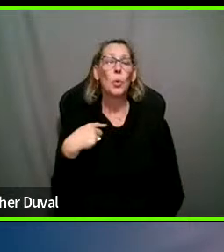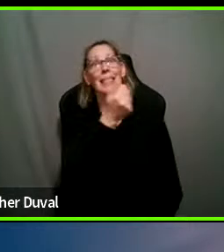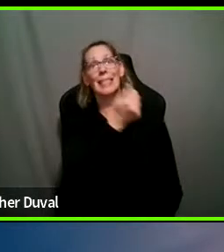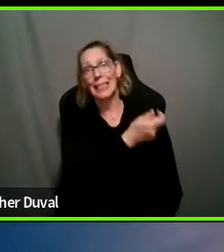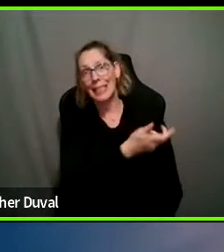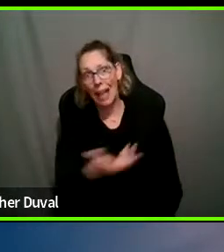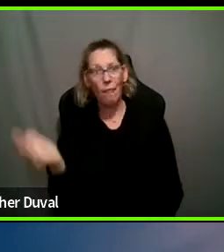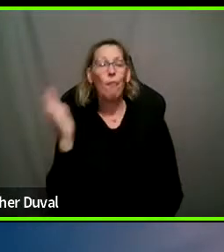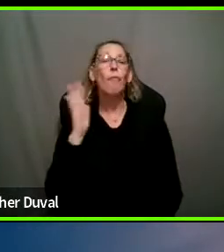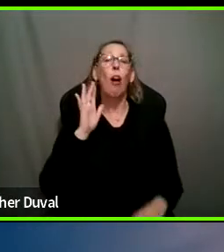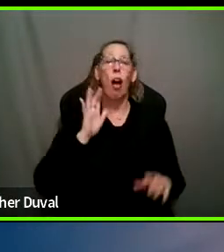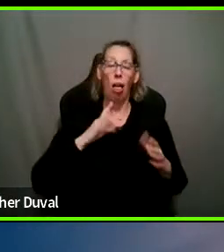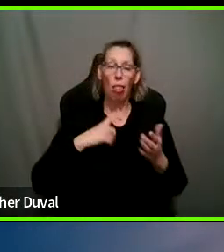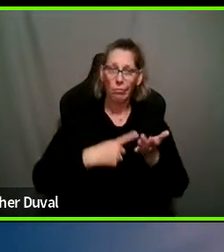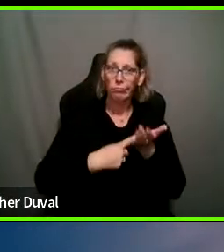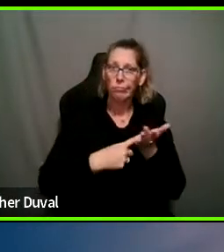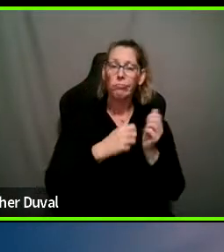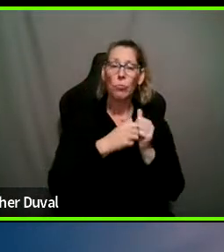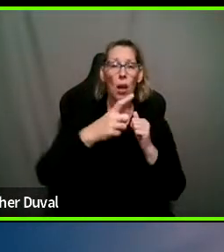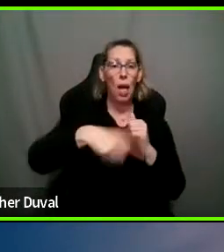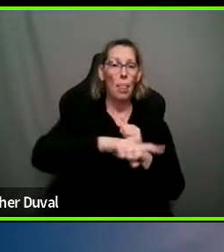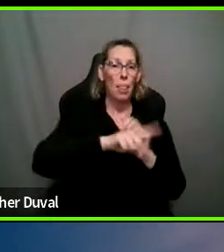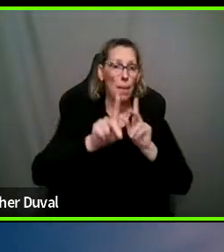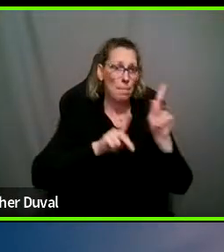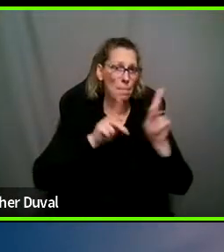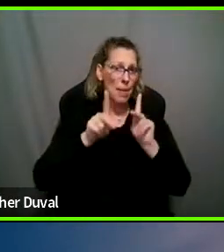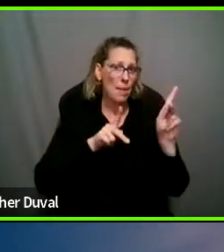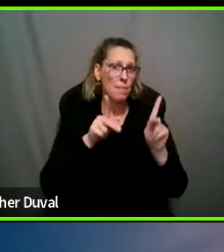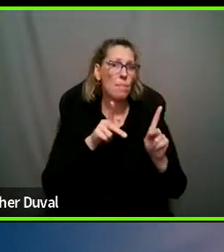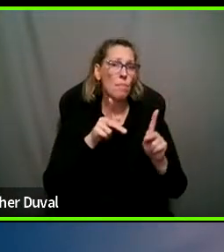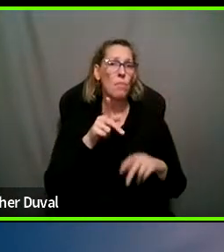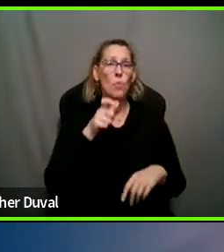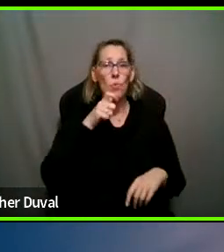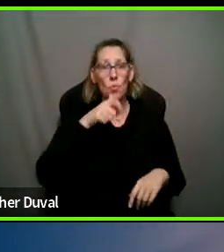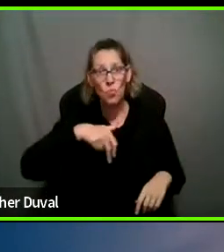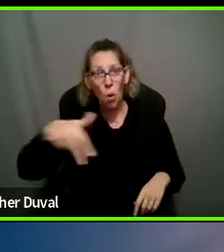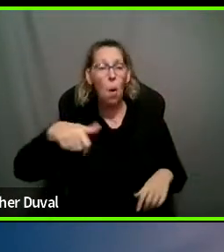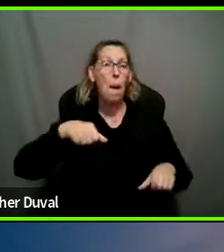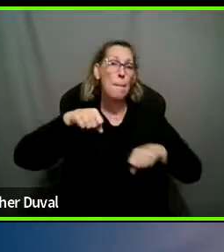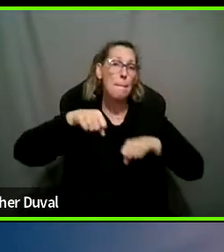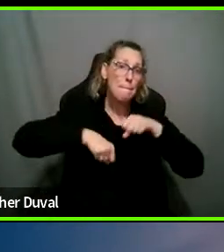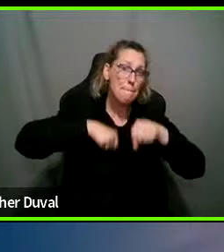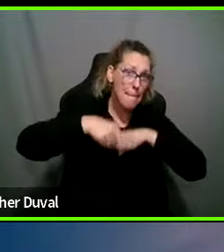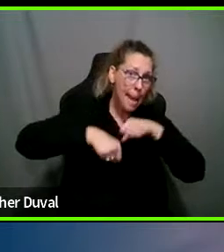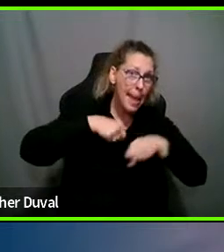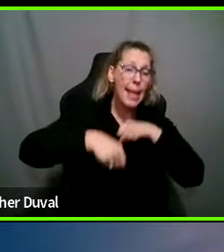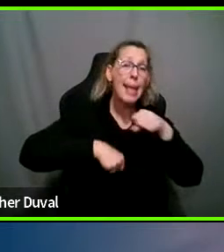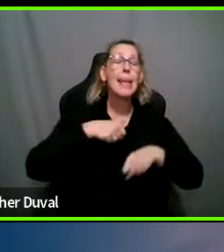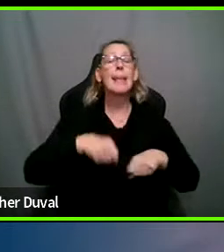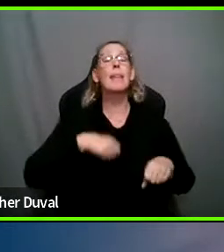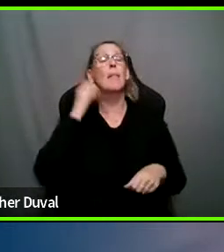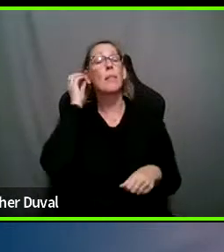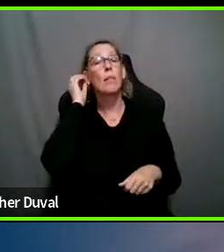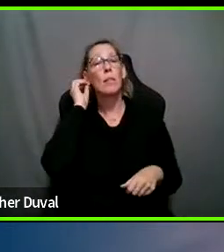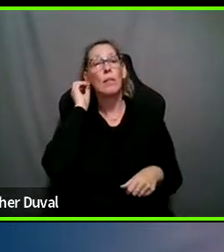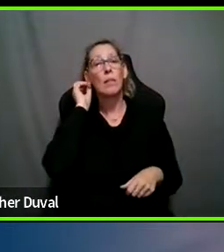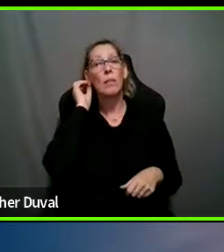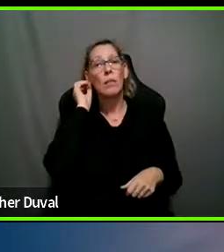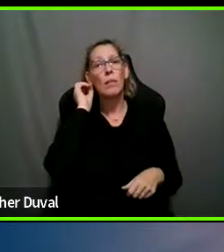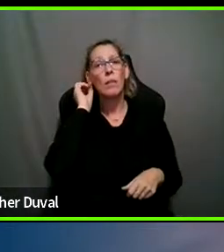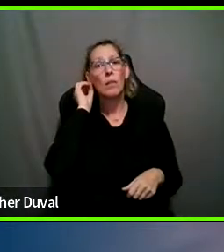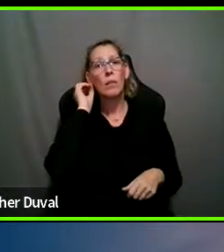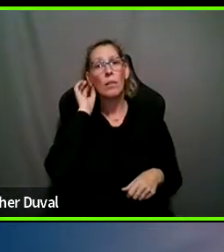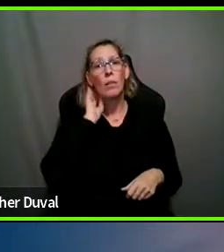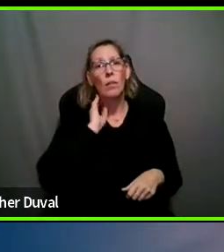conversations with people, people that walk, people who bike, and we had various, we had fairs